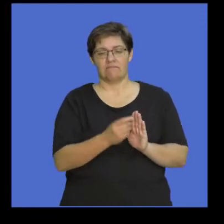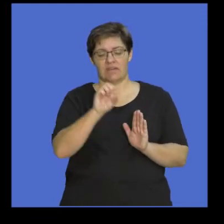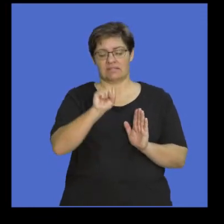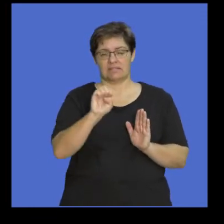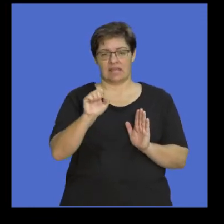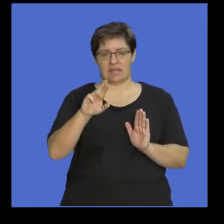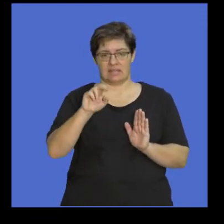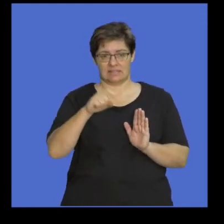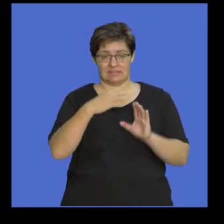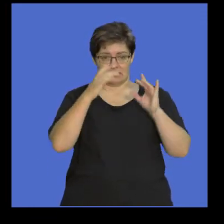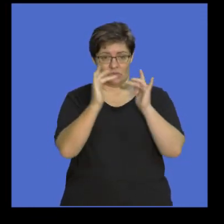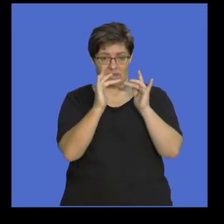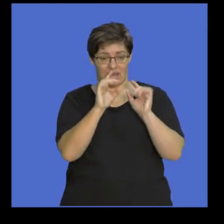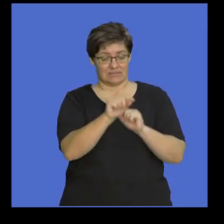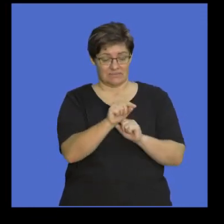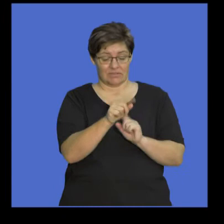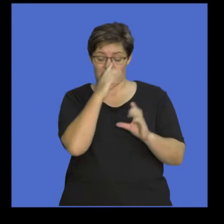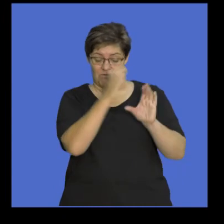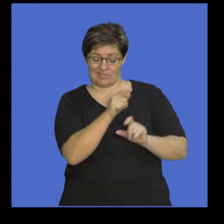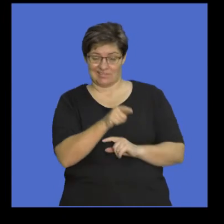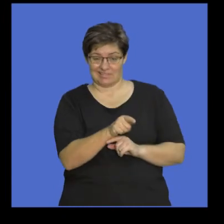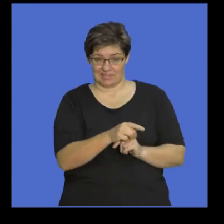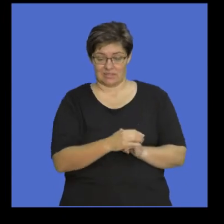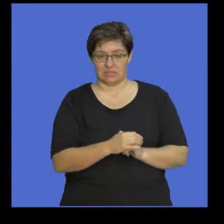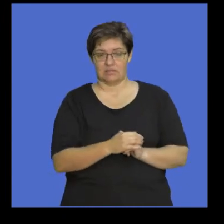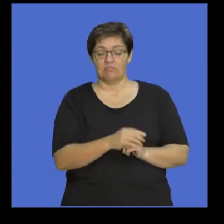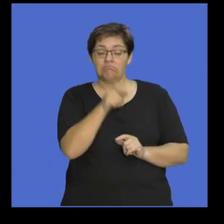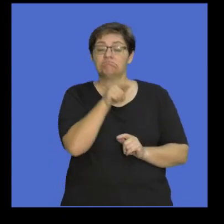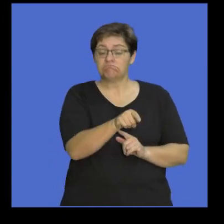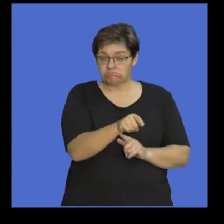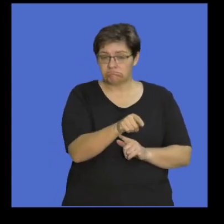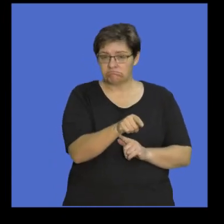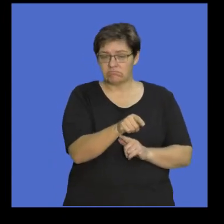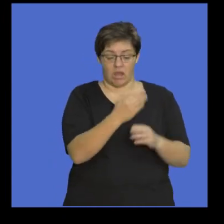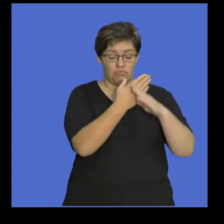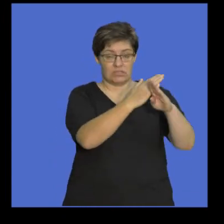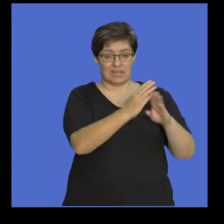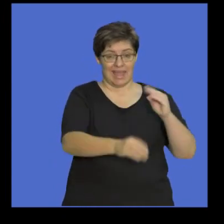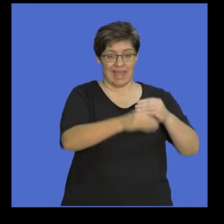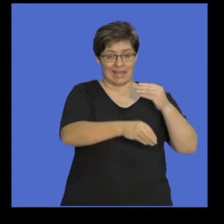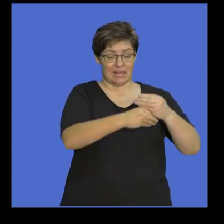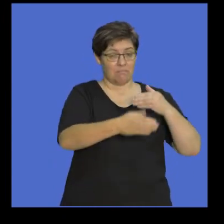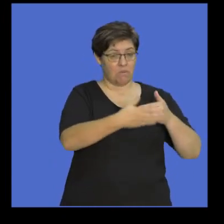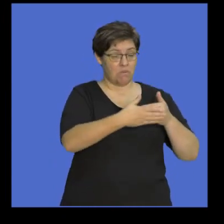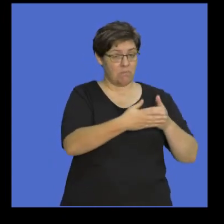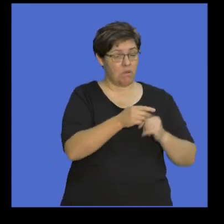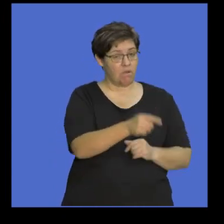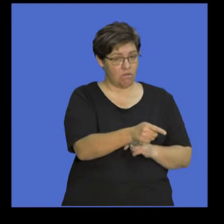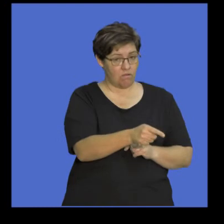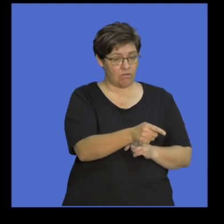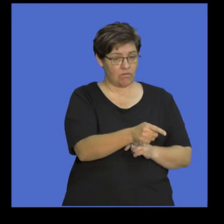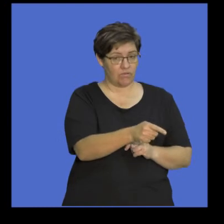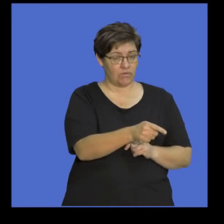our focus, and we understand that in a series circuit, the more resistors you add in series, the